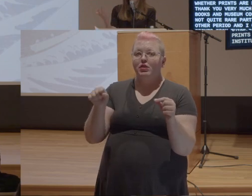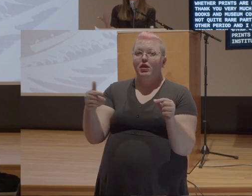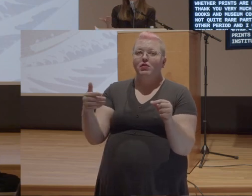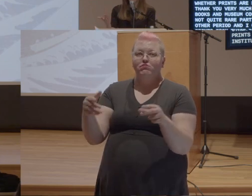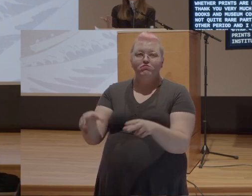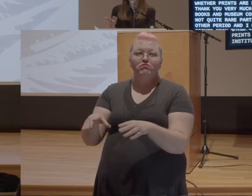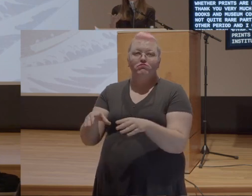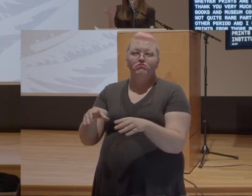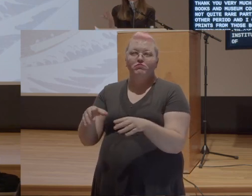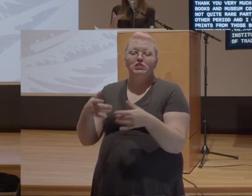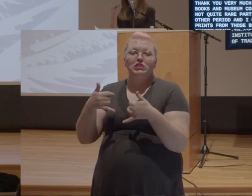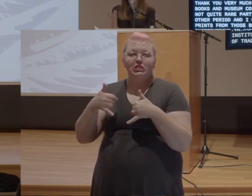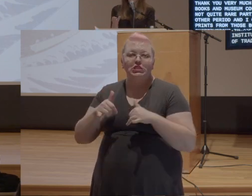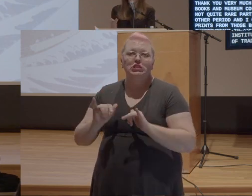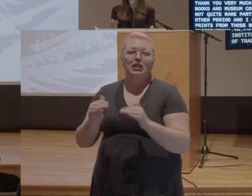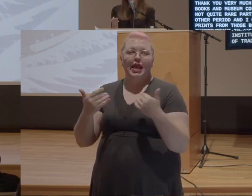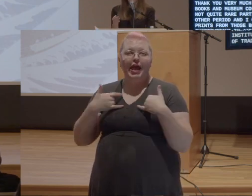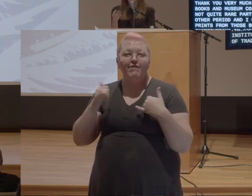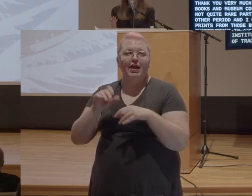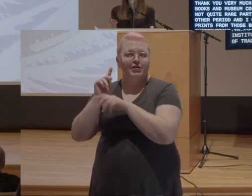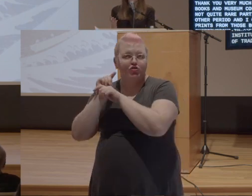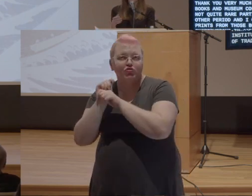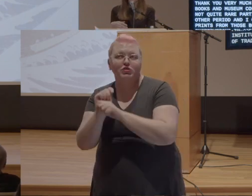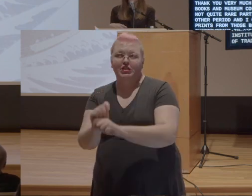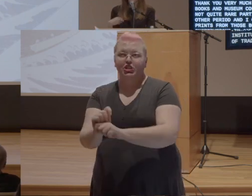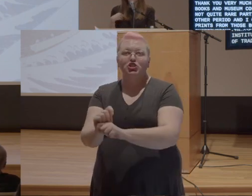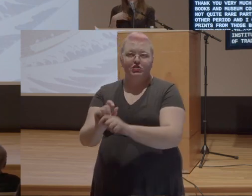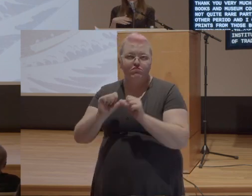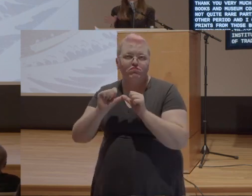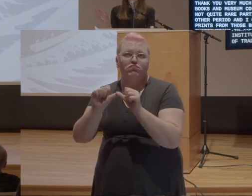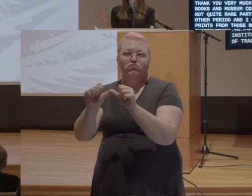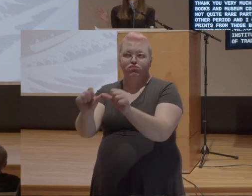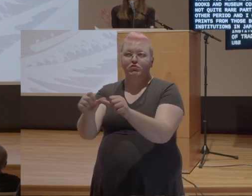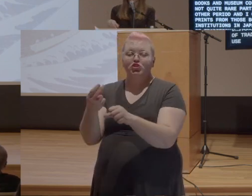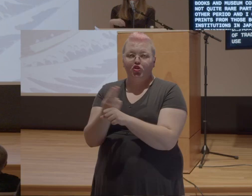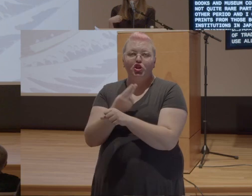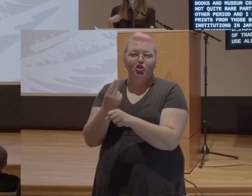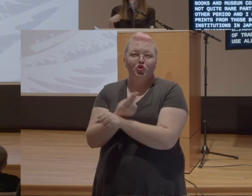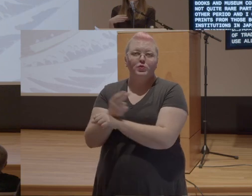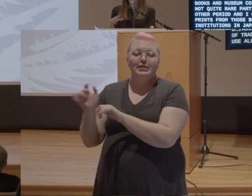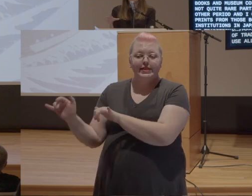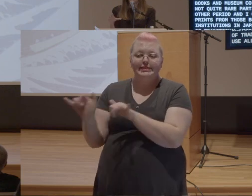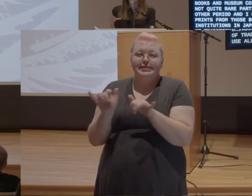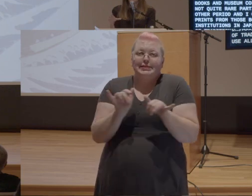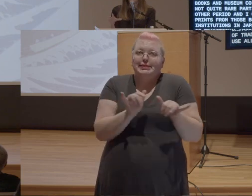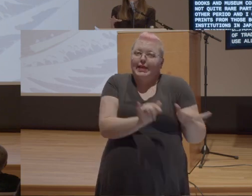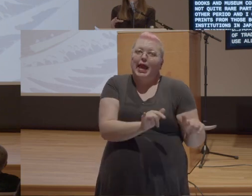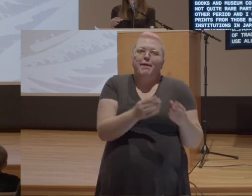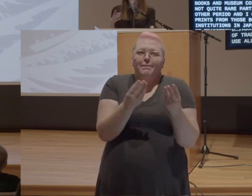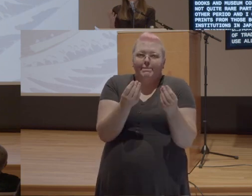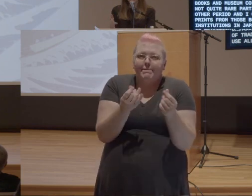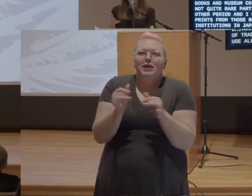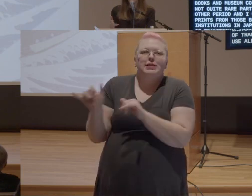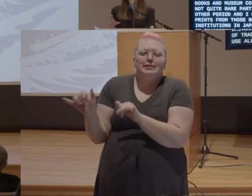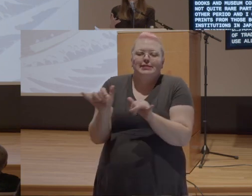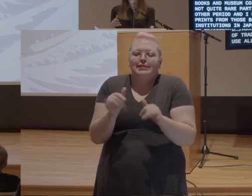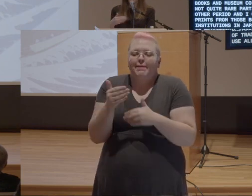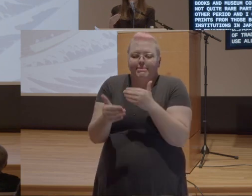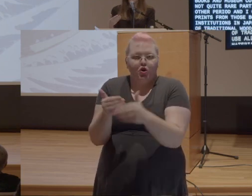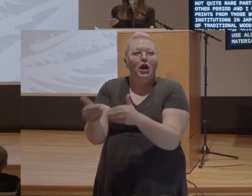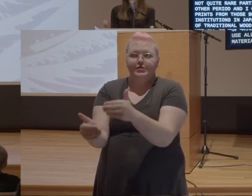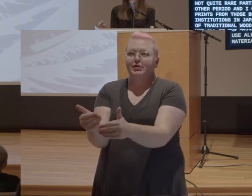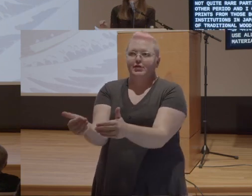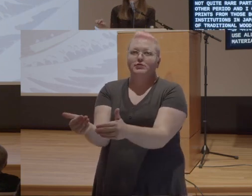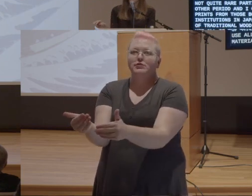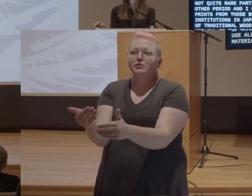the tradition of traditional woodblock print carving going. So they use all of the traditional procedures and materials to